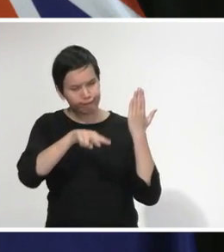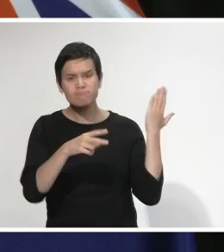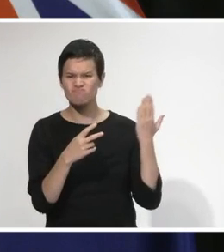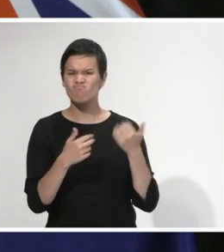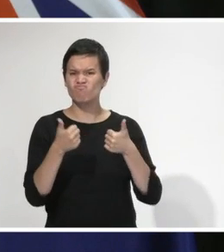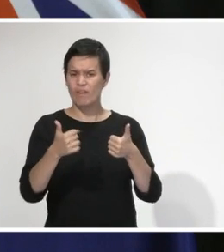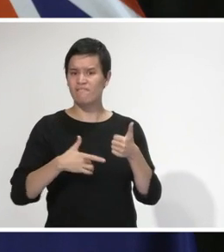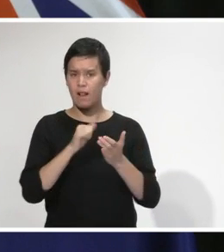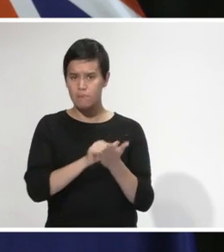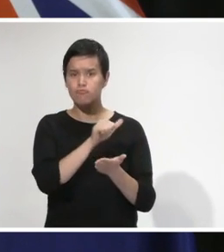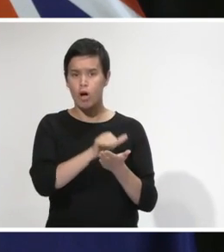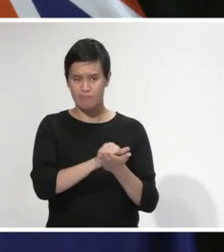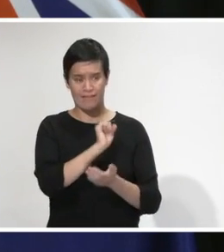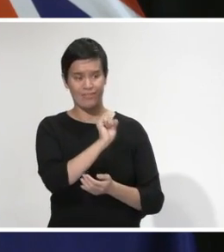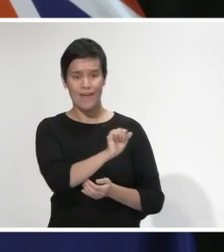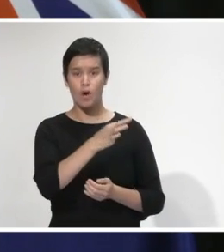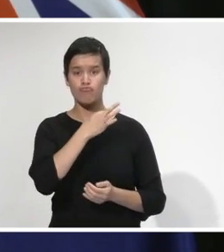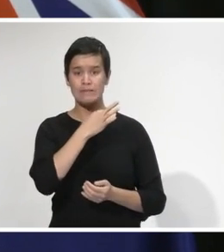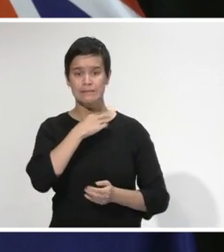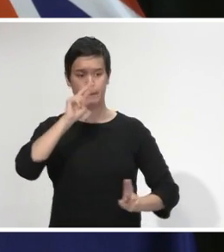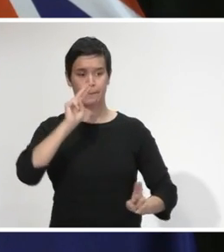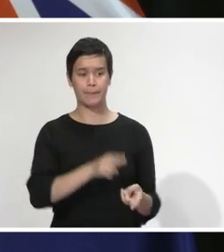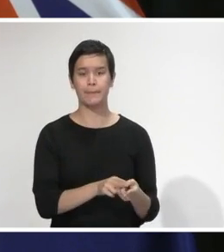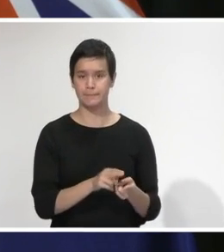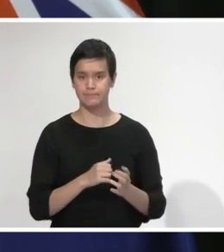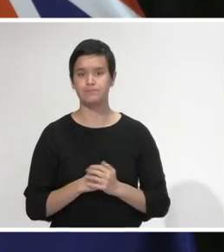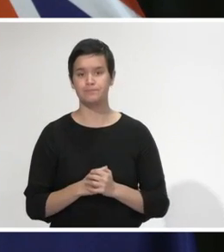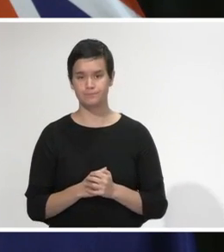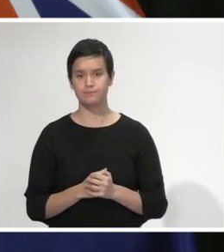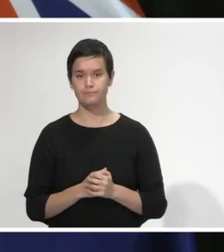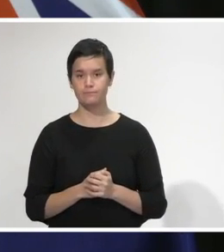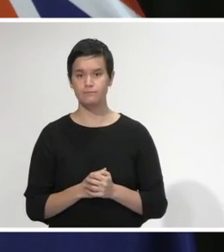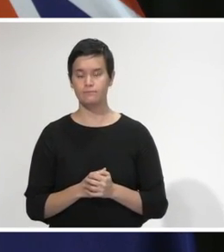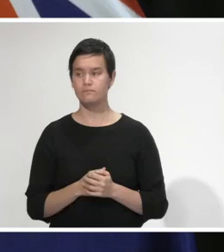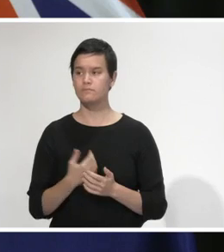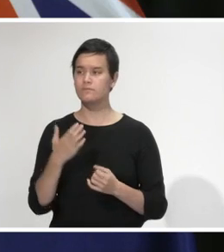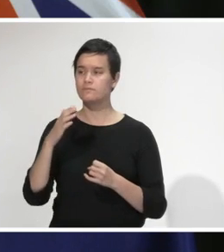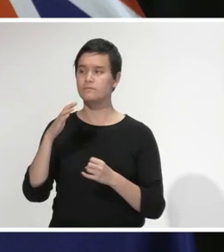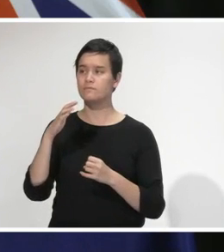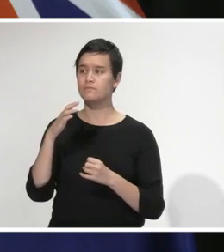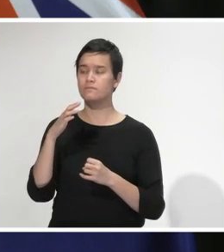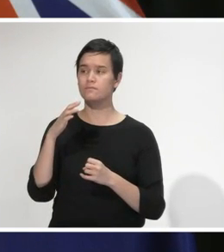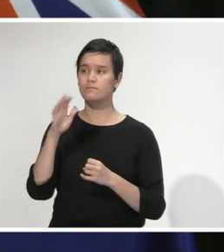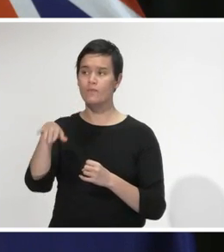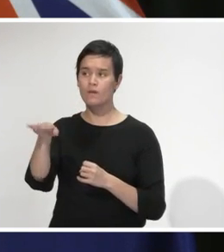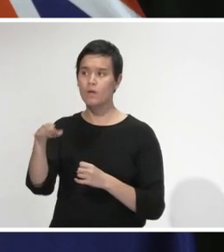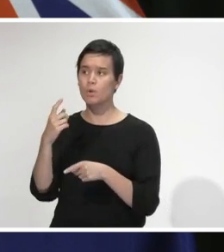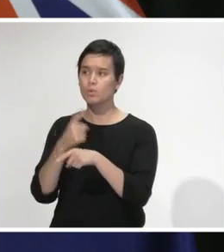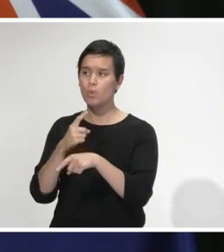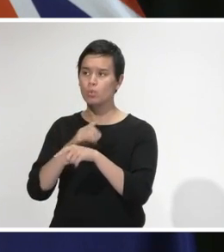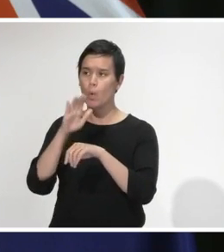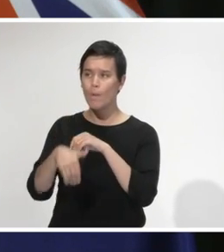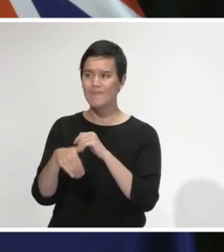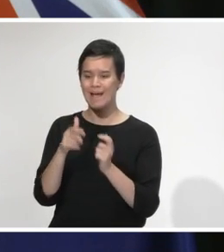to reduce the risk of them being infected and or introducing infection into the country. Perhaps the last couple of You questions. spoke this morning about ethnicity